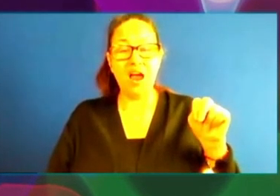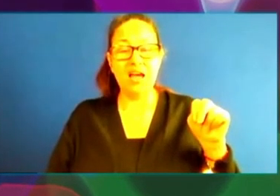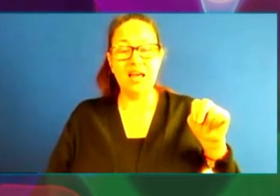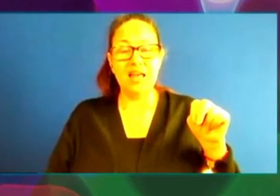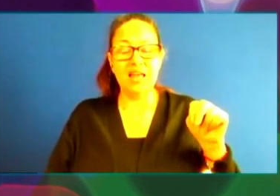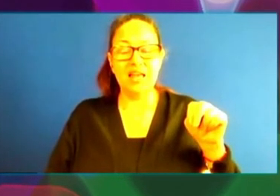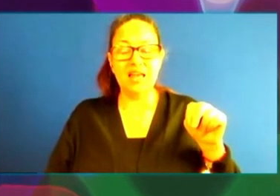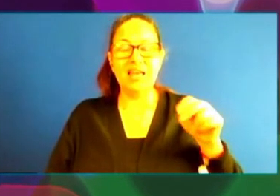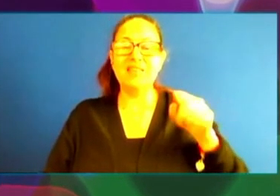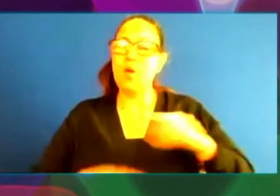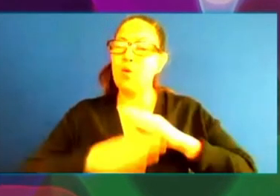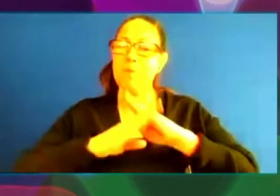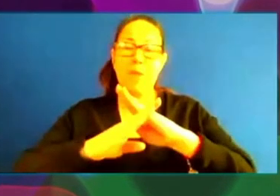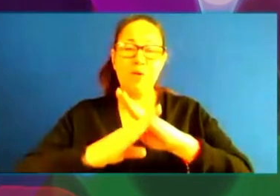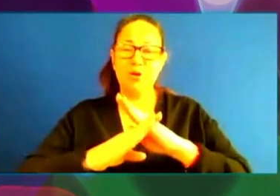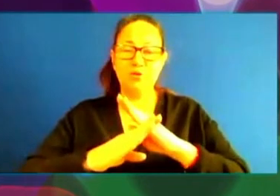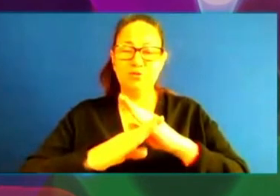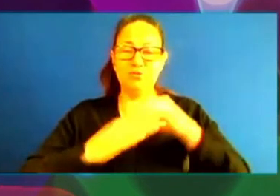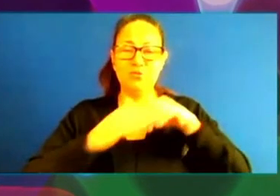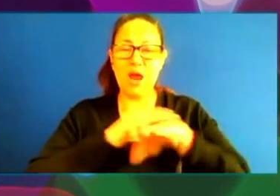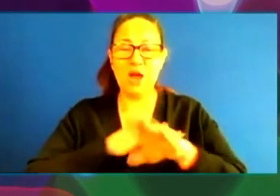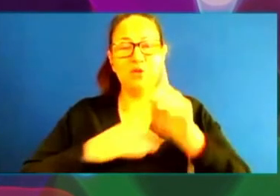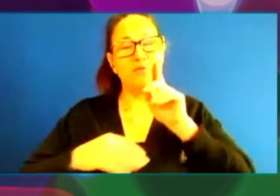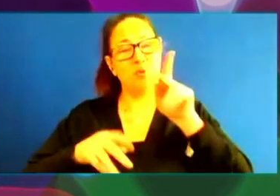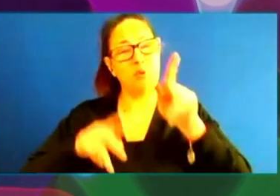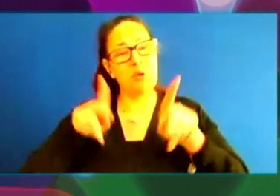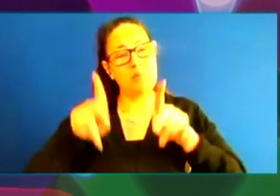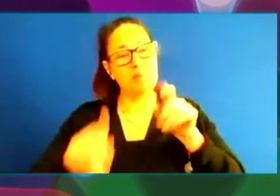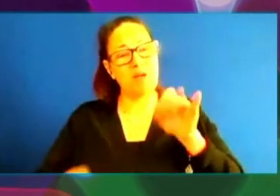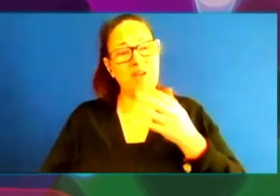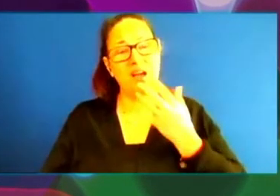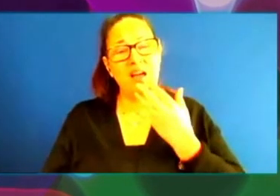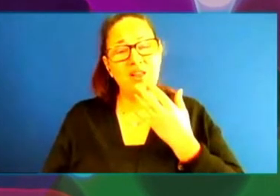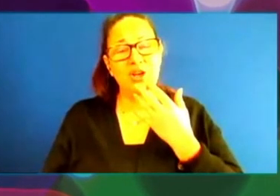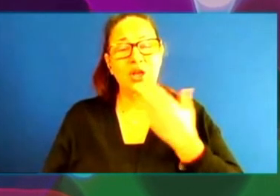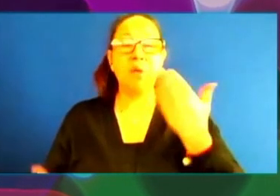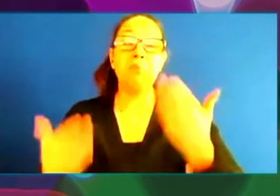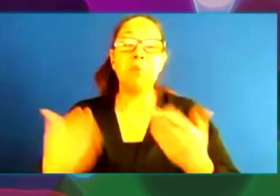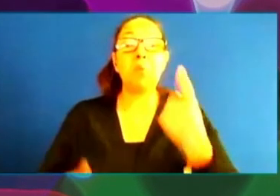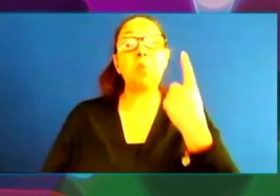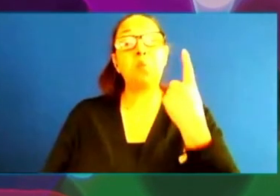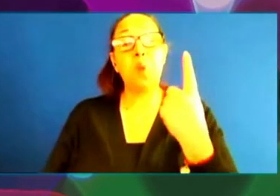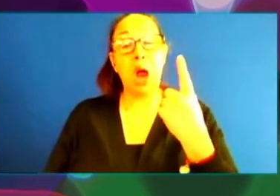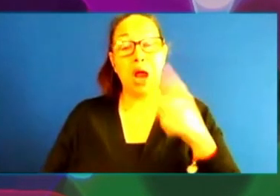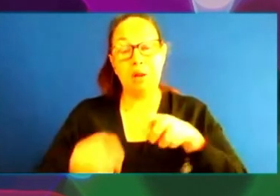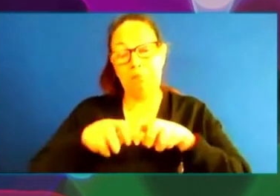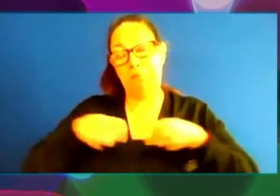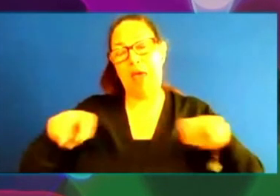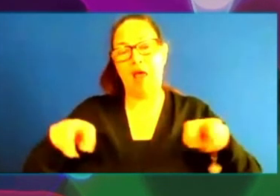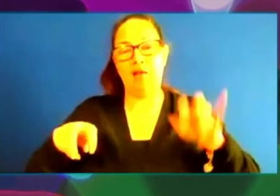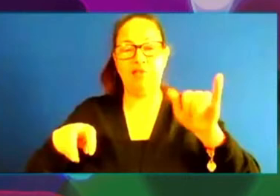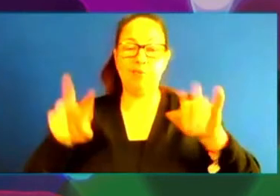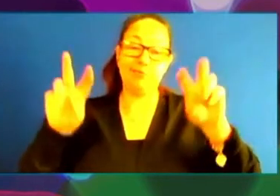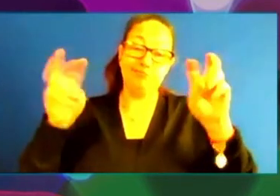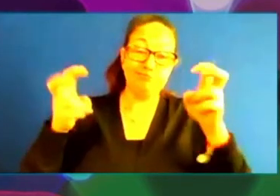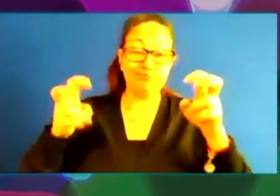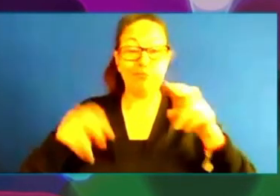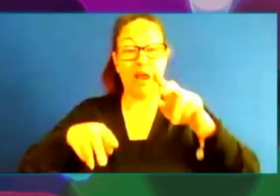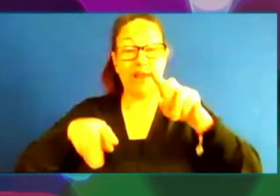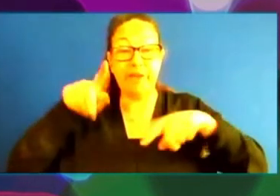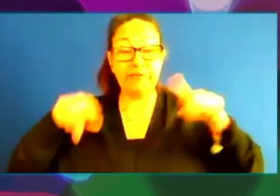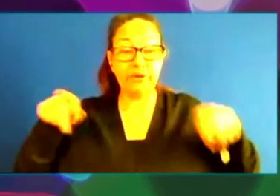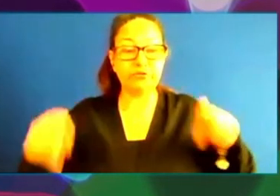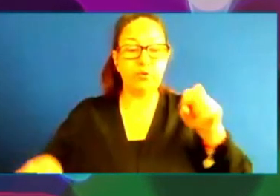there were barriers to entry, you know, for people of color. There might be one panel that was the diversity panel or the hip